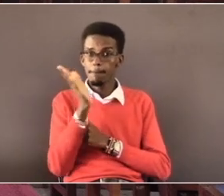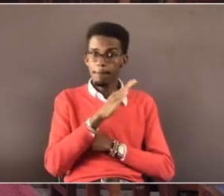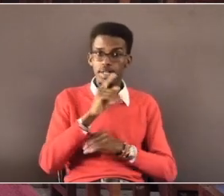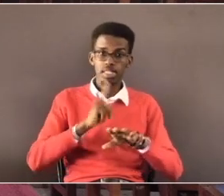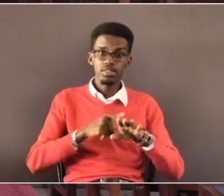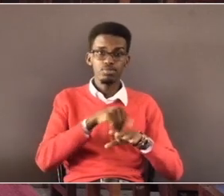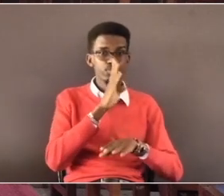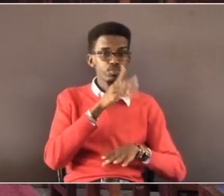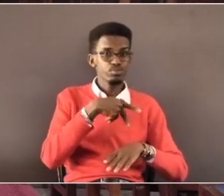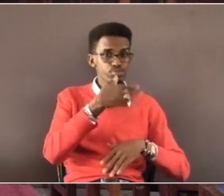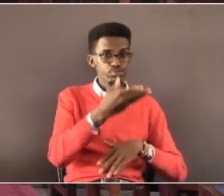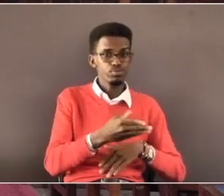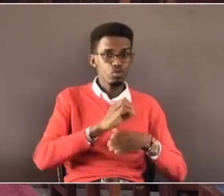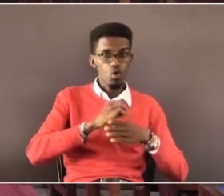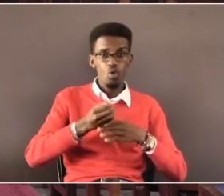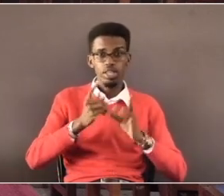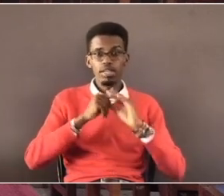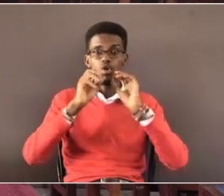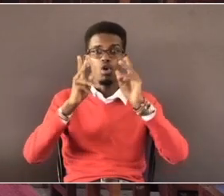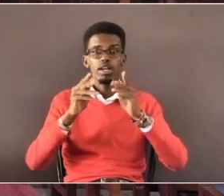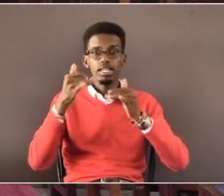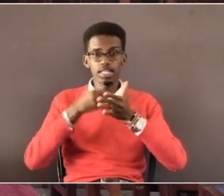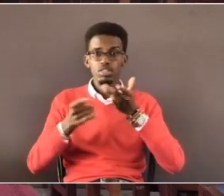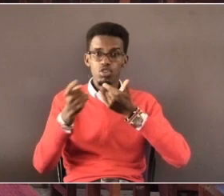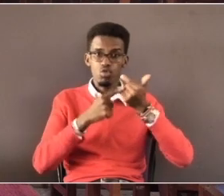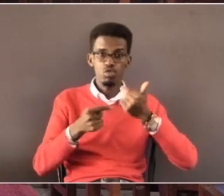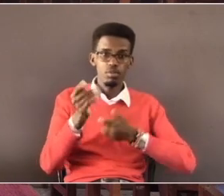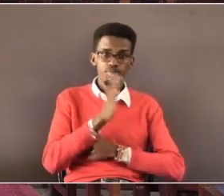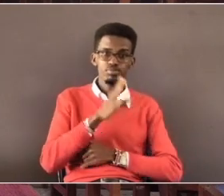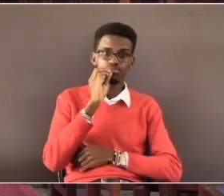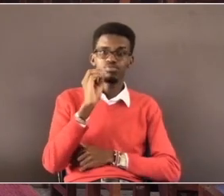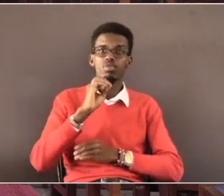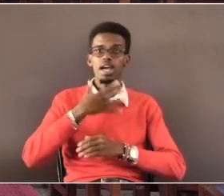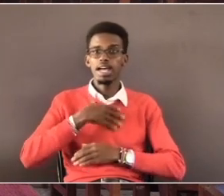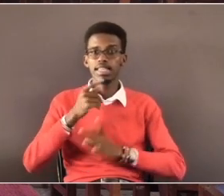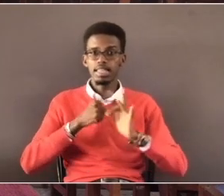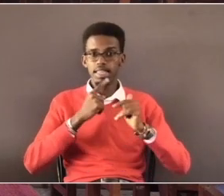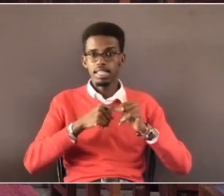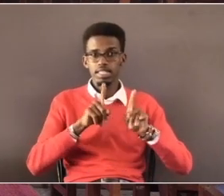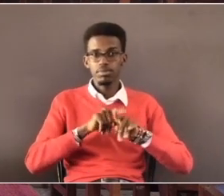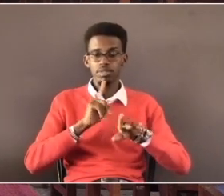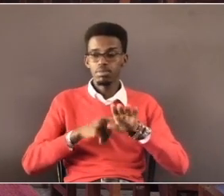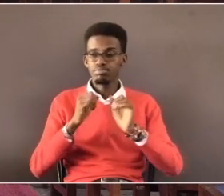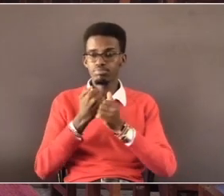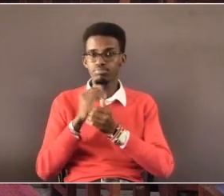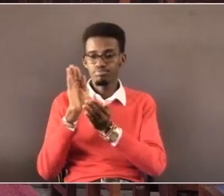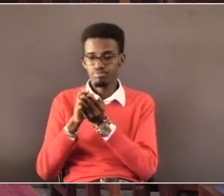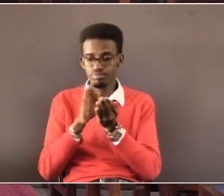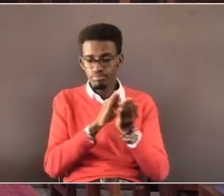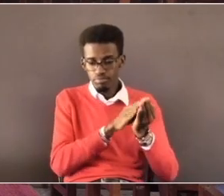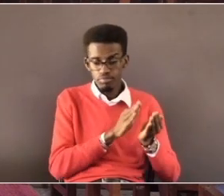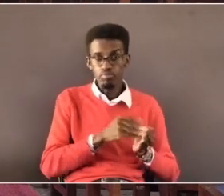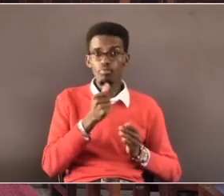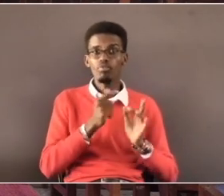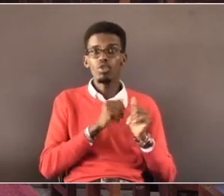lend it? Or do I know, am I okay with it never coming back? And by the time you are saving money, you need to save it